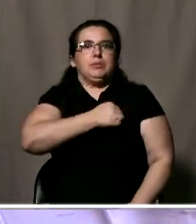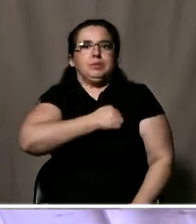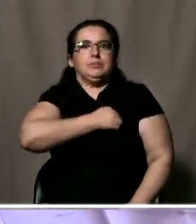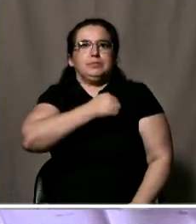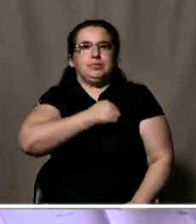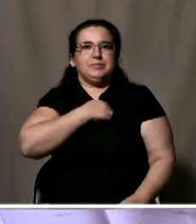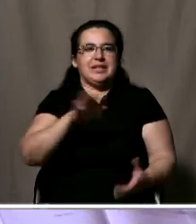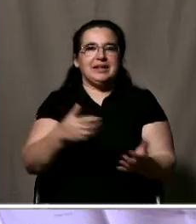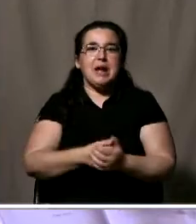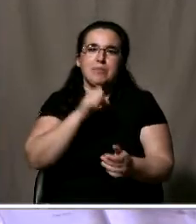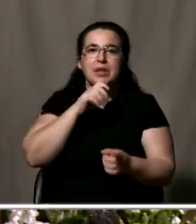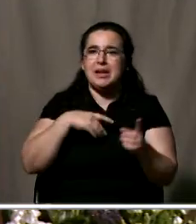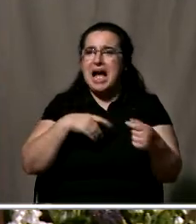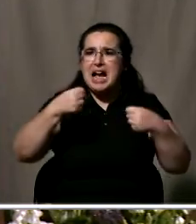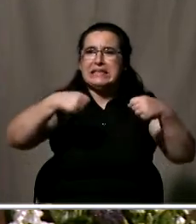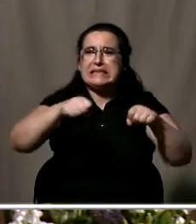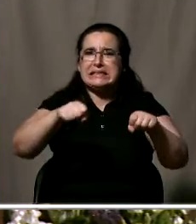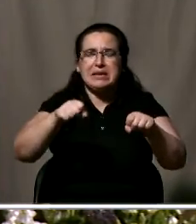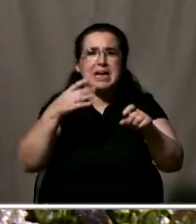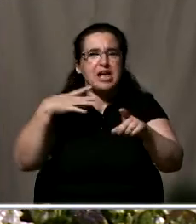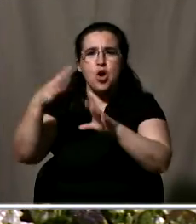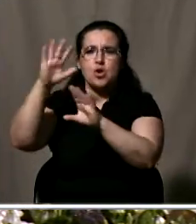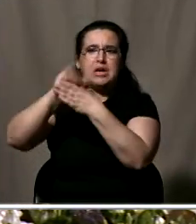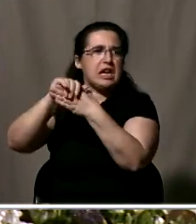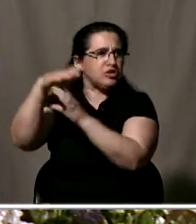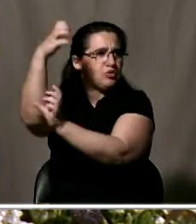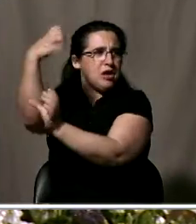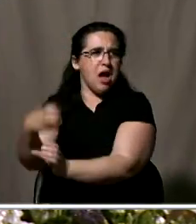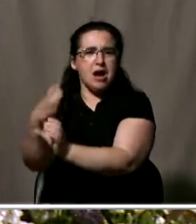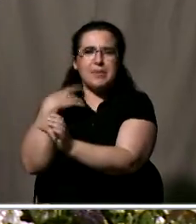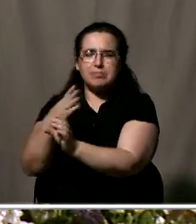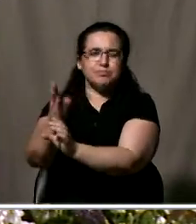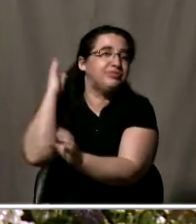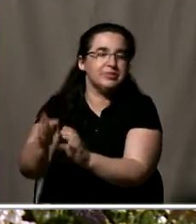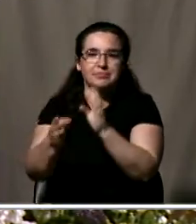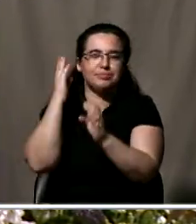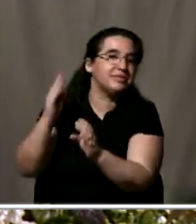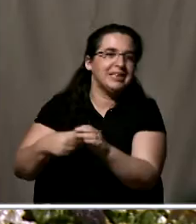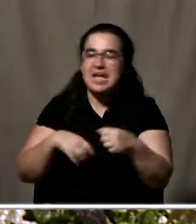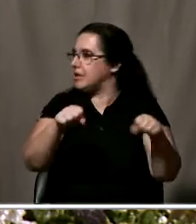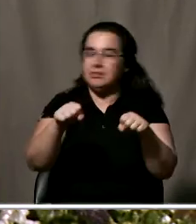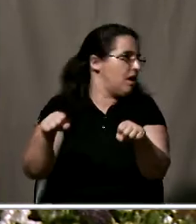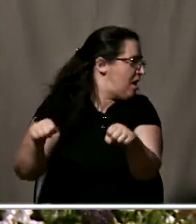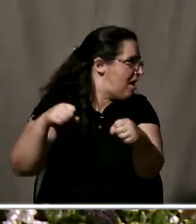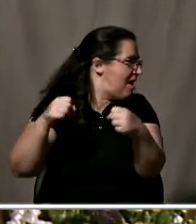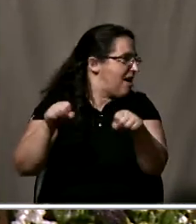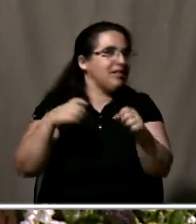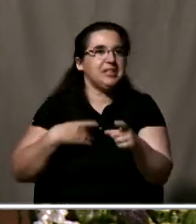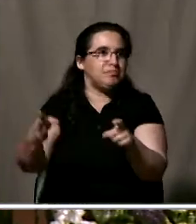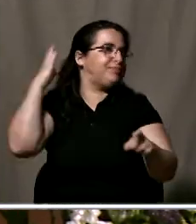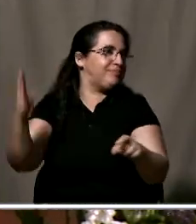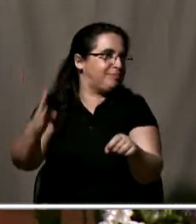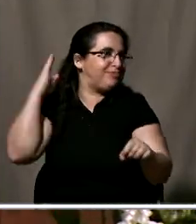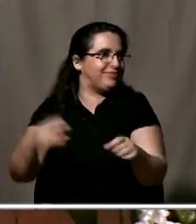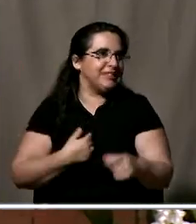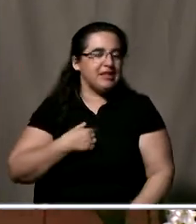flying by mailboxes. Ele vai e passa pelas caixas do correio. Always looking back to see where grandpa is. E está sempre a olhar para trás para ver onde é que eu estou. So I